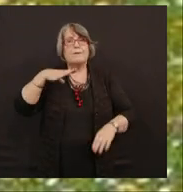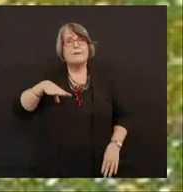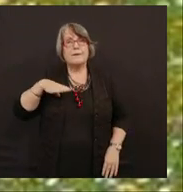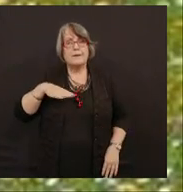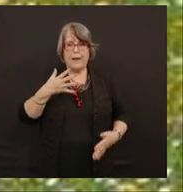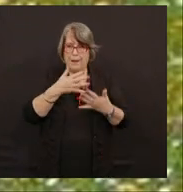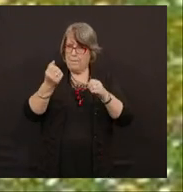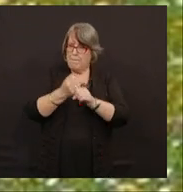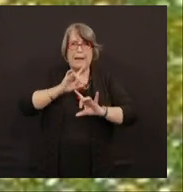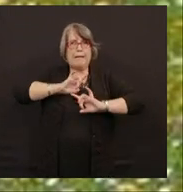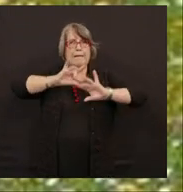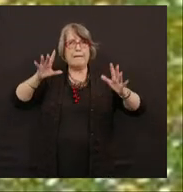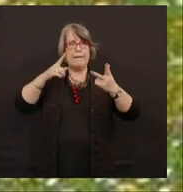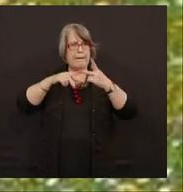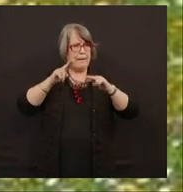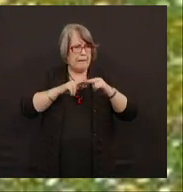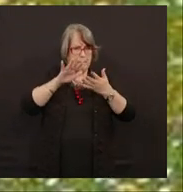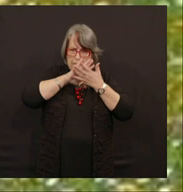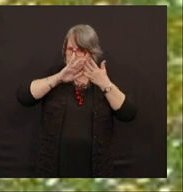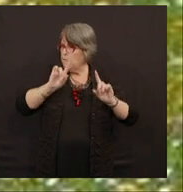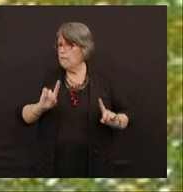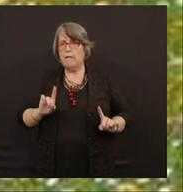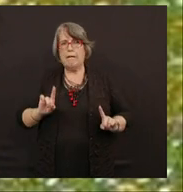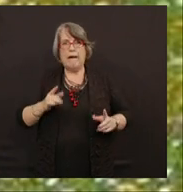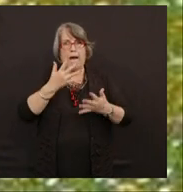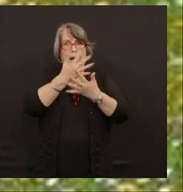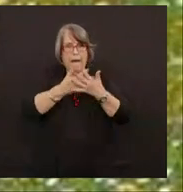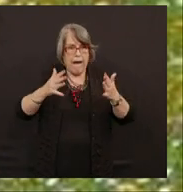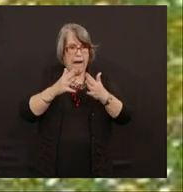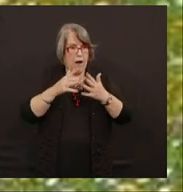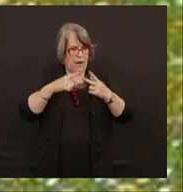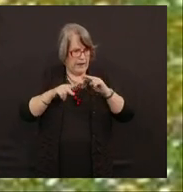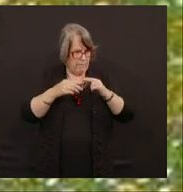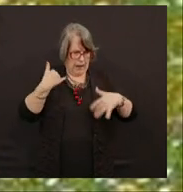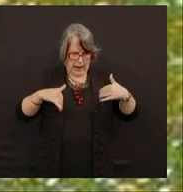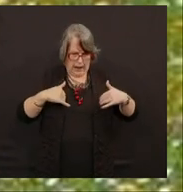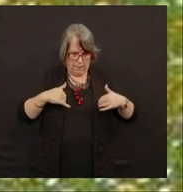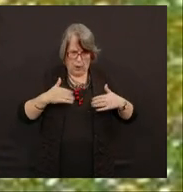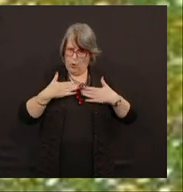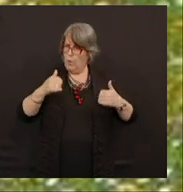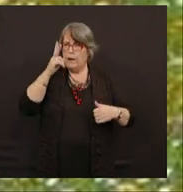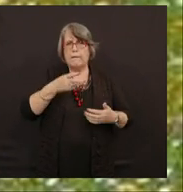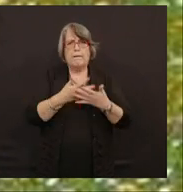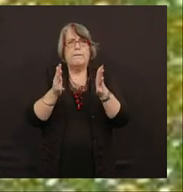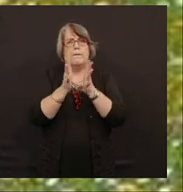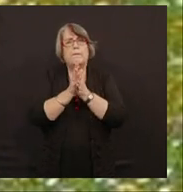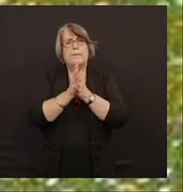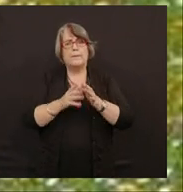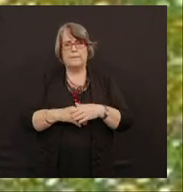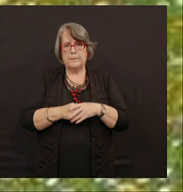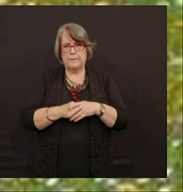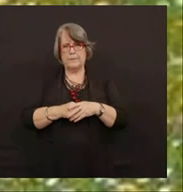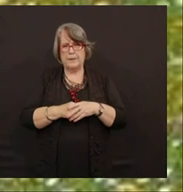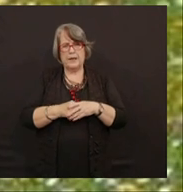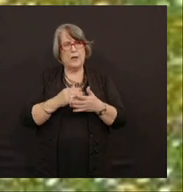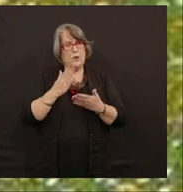ways to make it clear if something's not right, and ways to recover from the effects of harm if you experience harm.